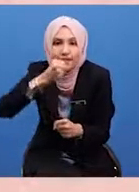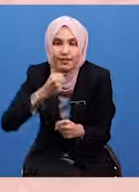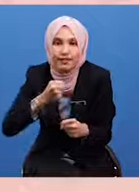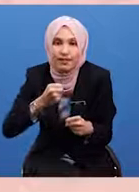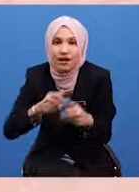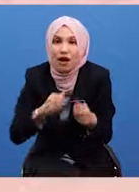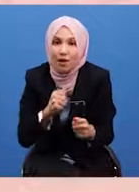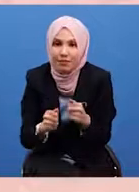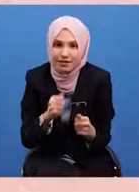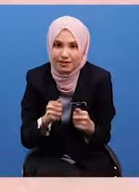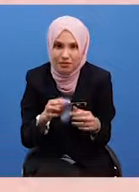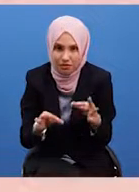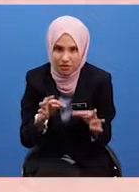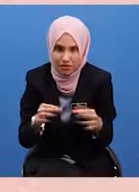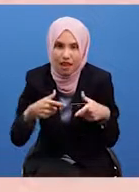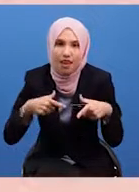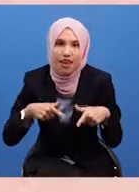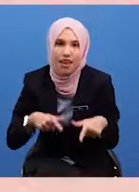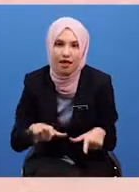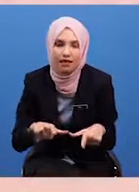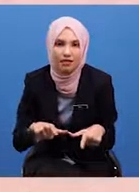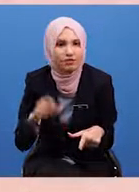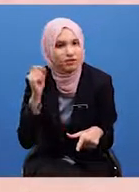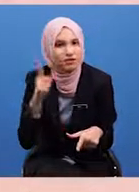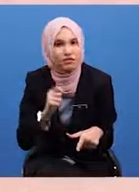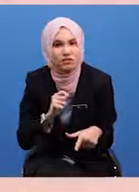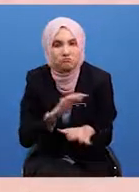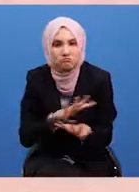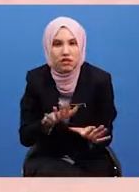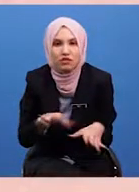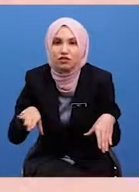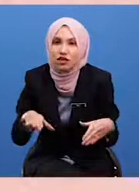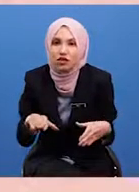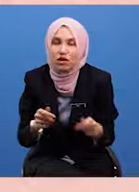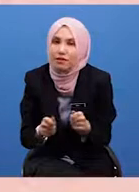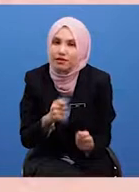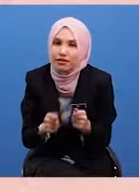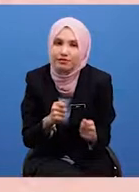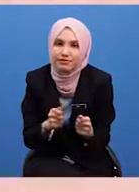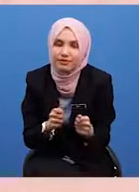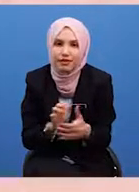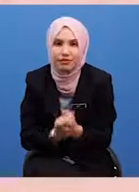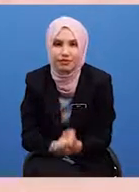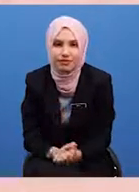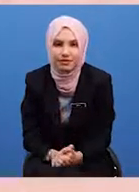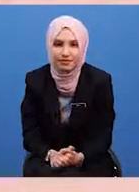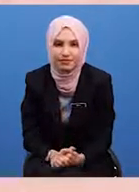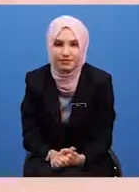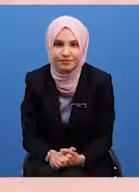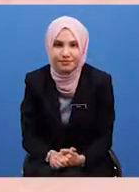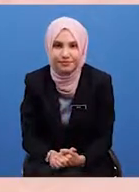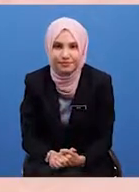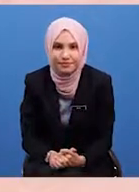but decides to let it go since she thinks that there is nothing she can do to change the result of the